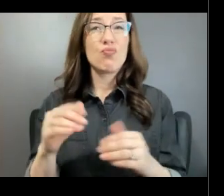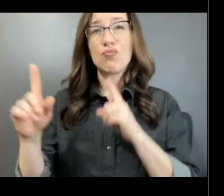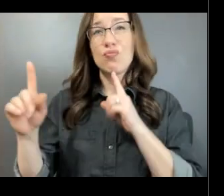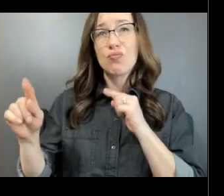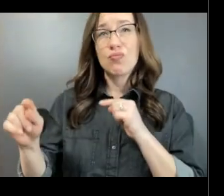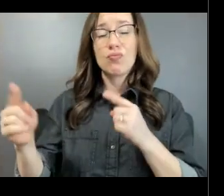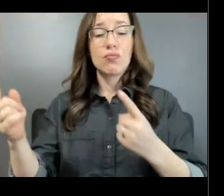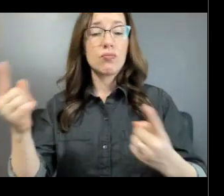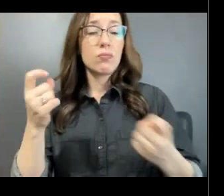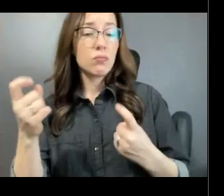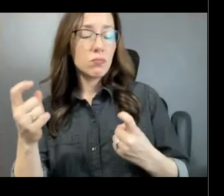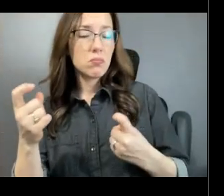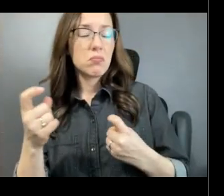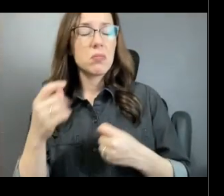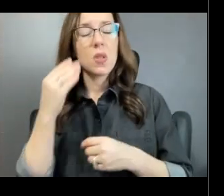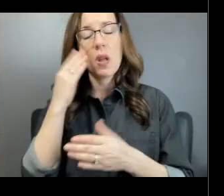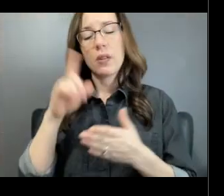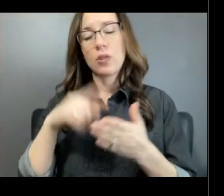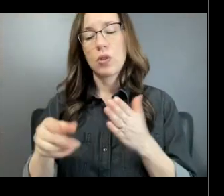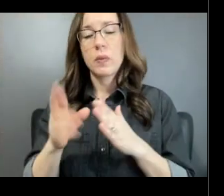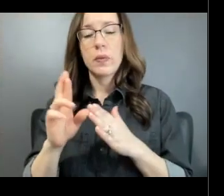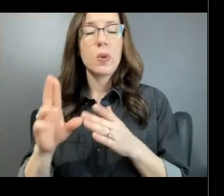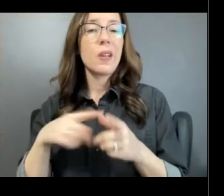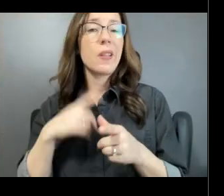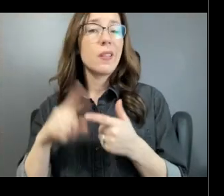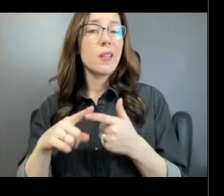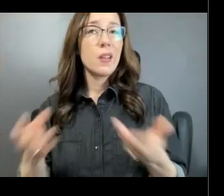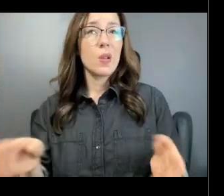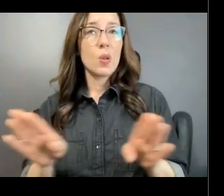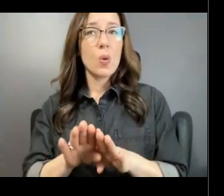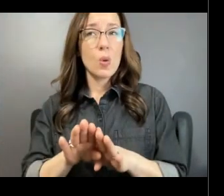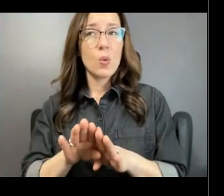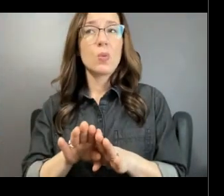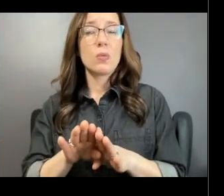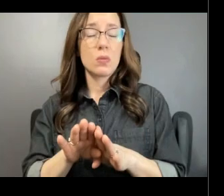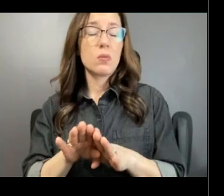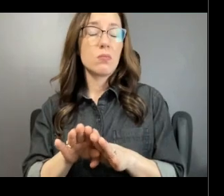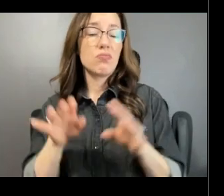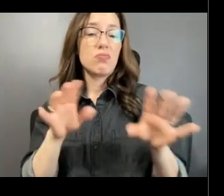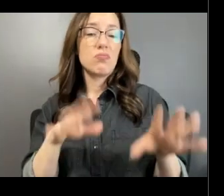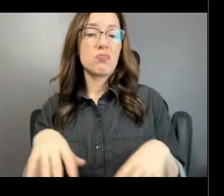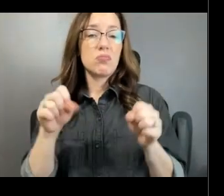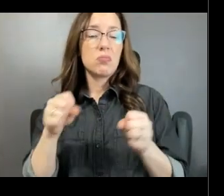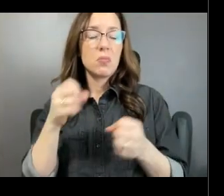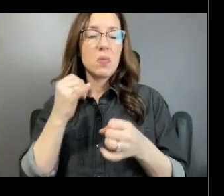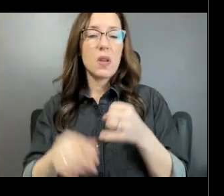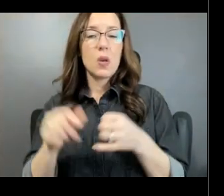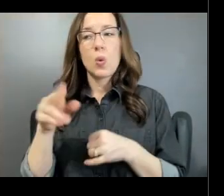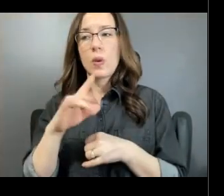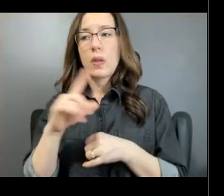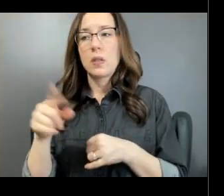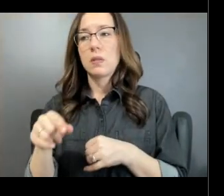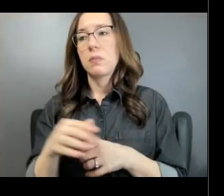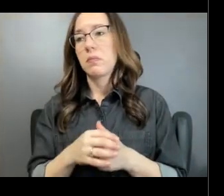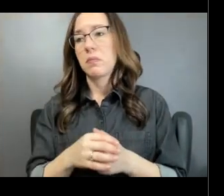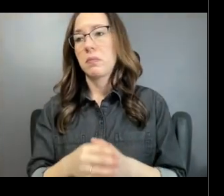check review, and then we will close and you will be able to take your final quiz.